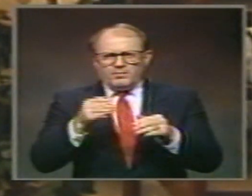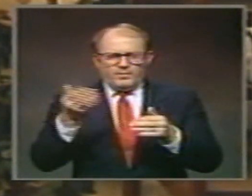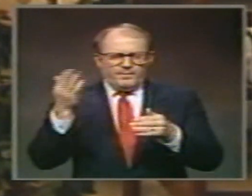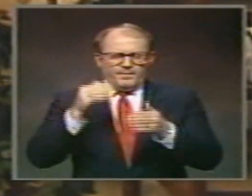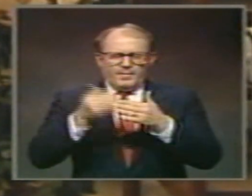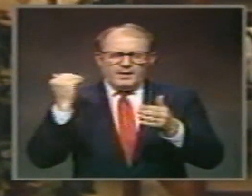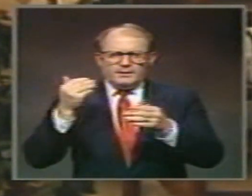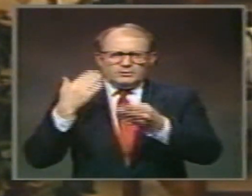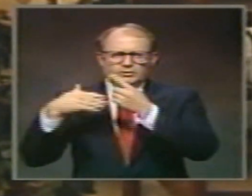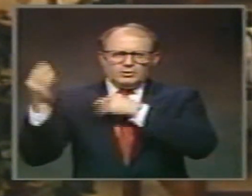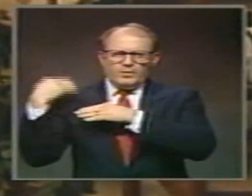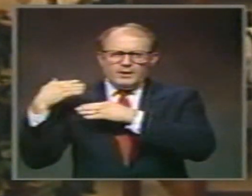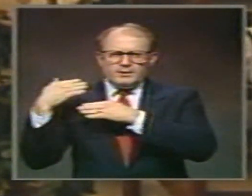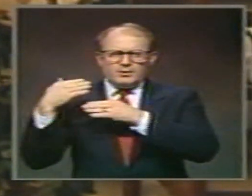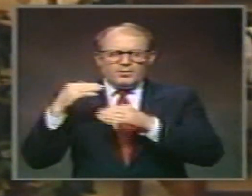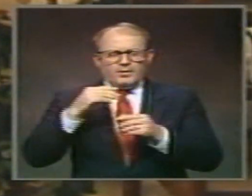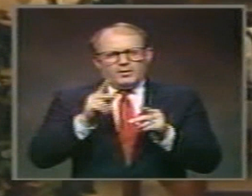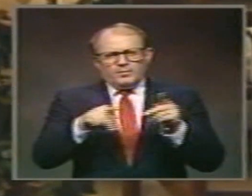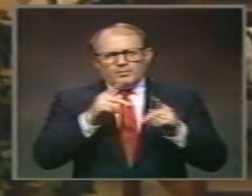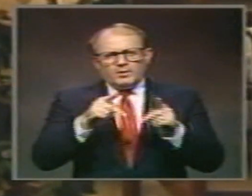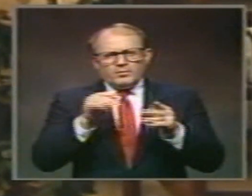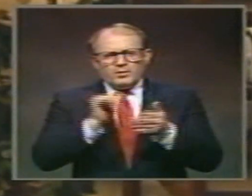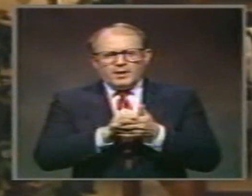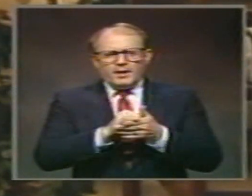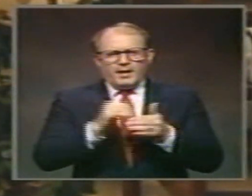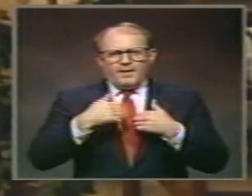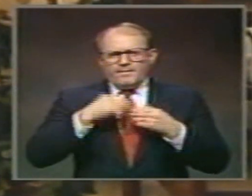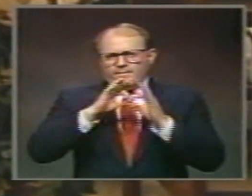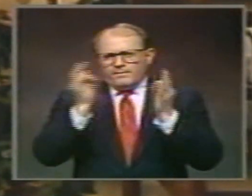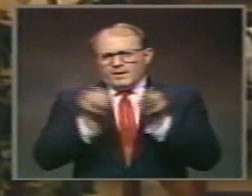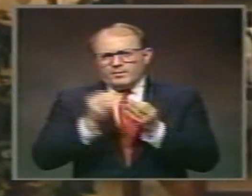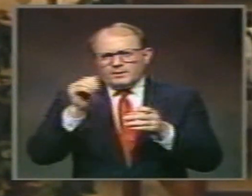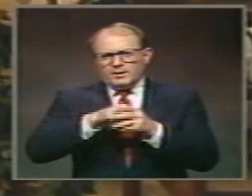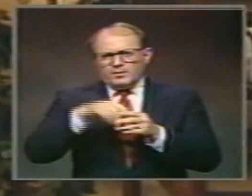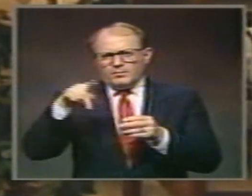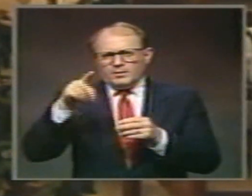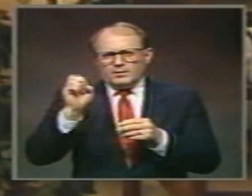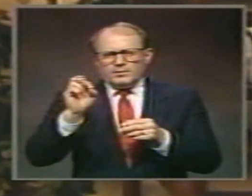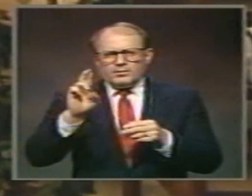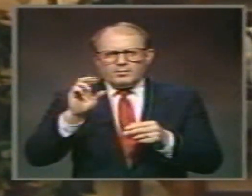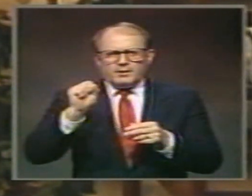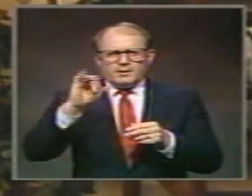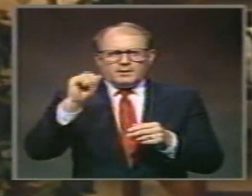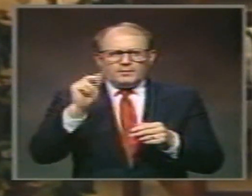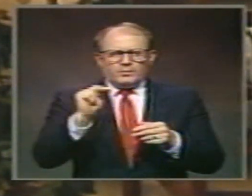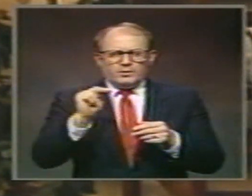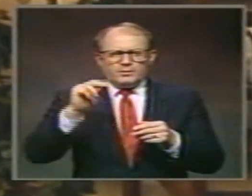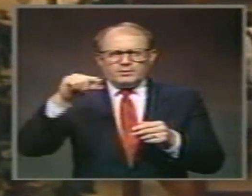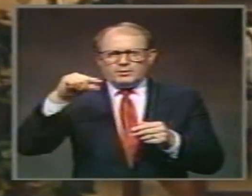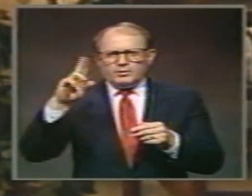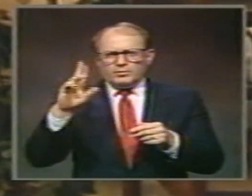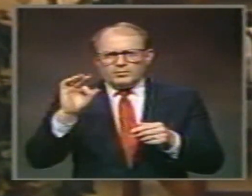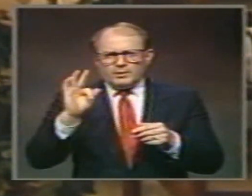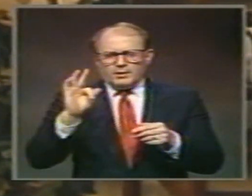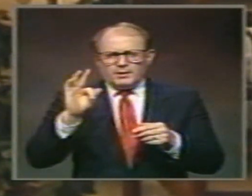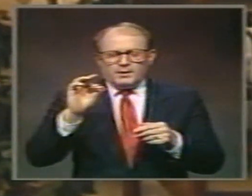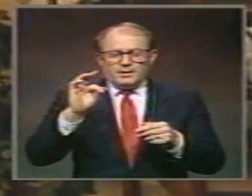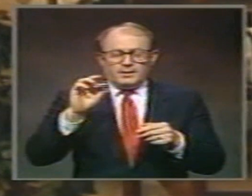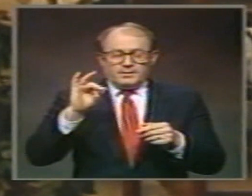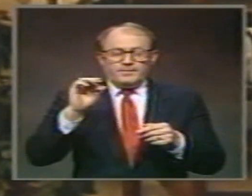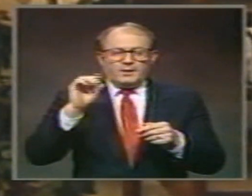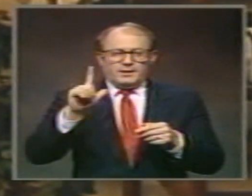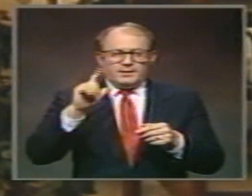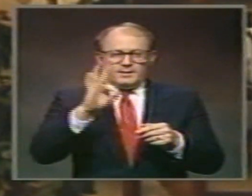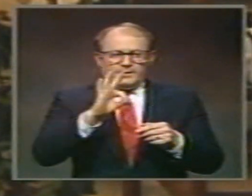directly involved with relatives in the Persian Gulf area are in our prayers every day. I've never heard or read